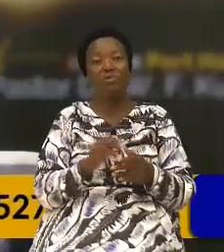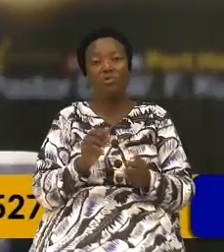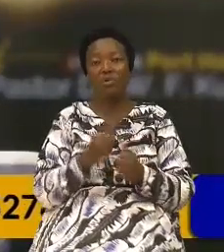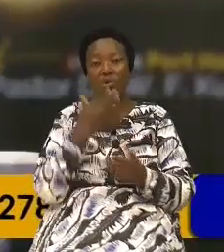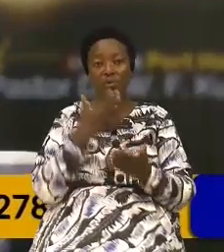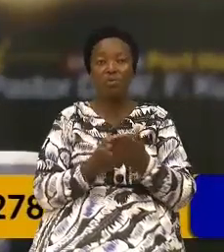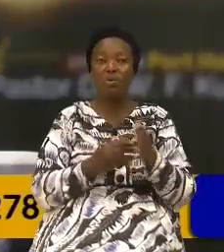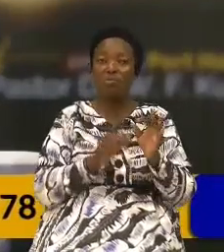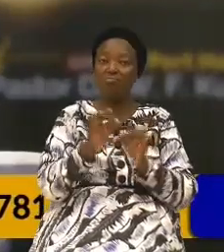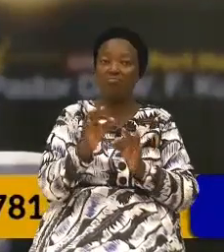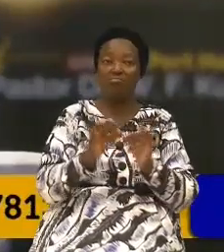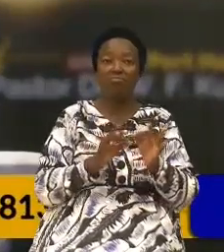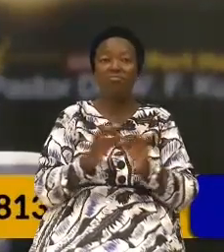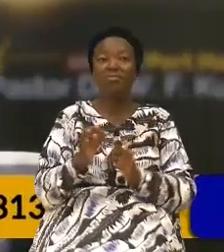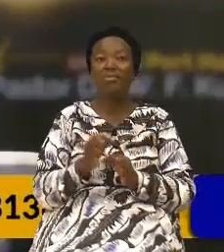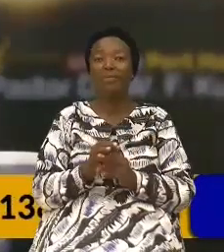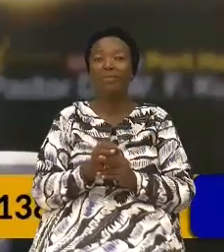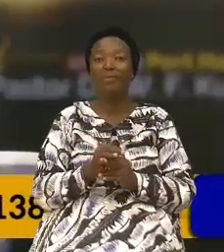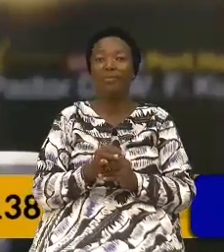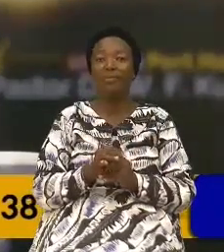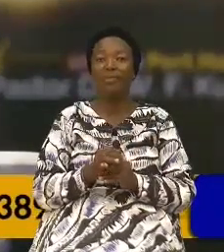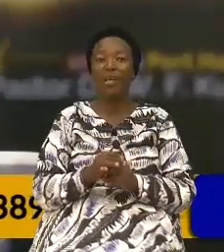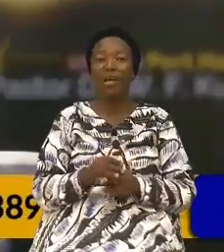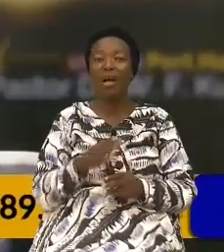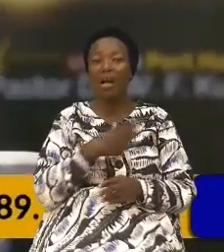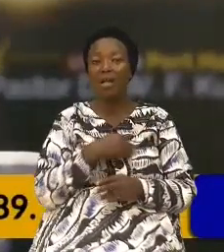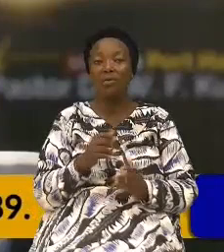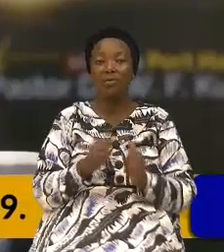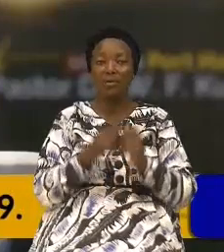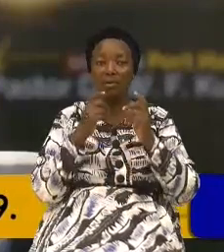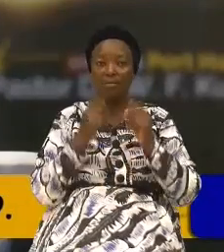do that with speed.